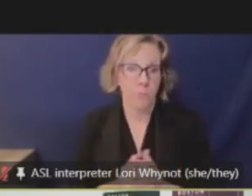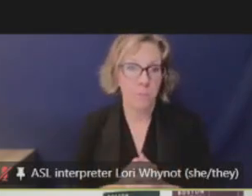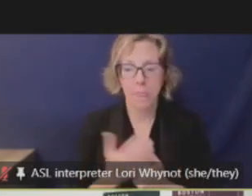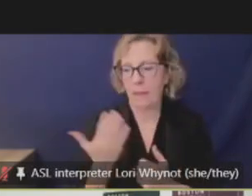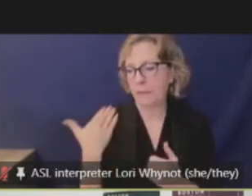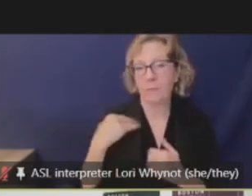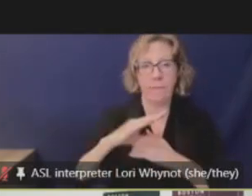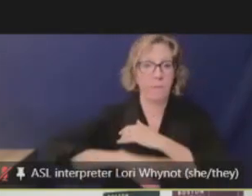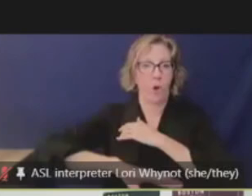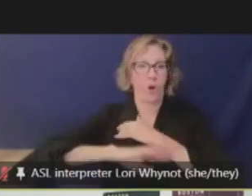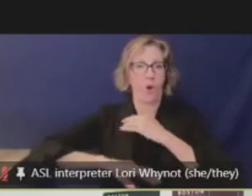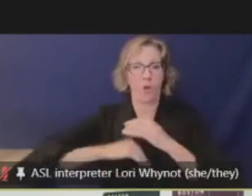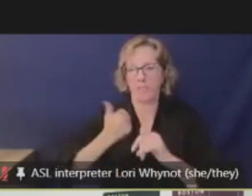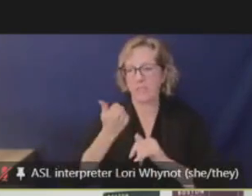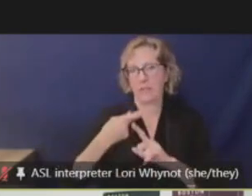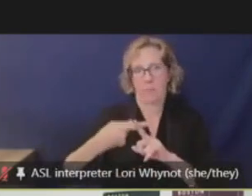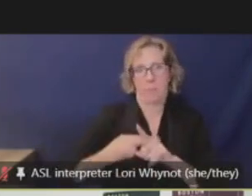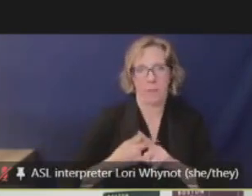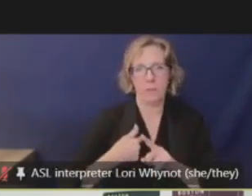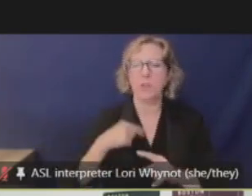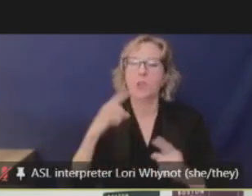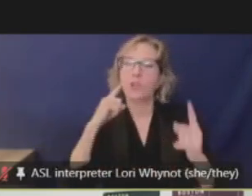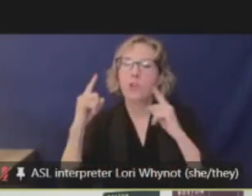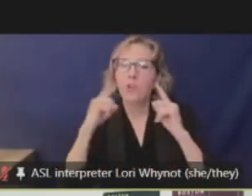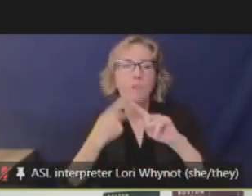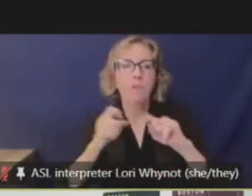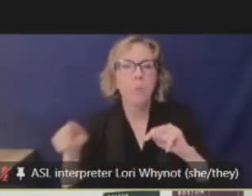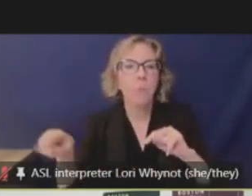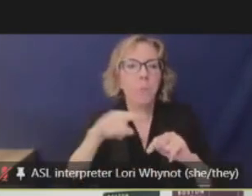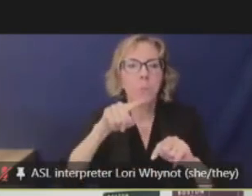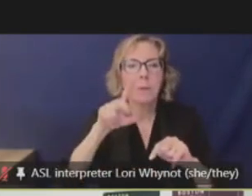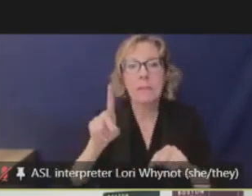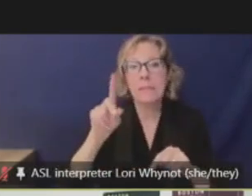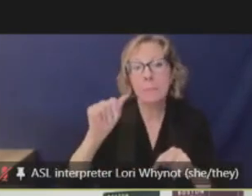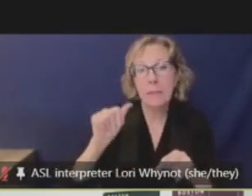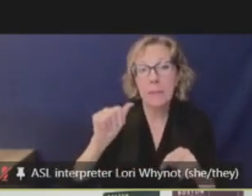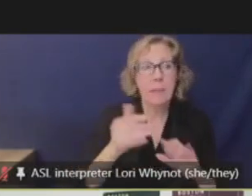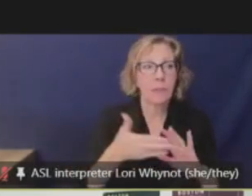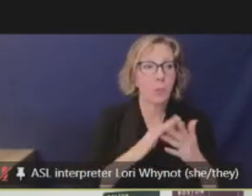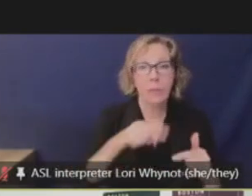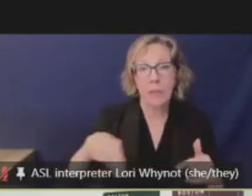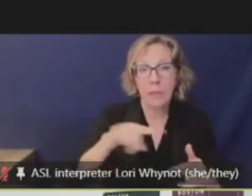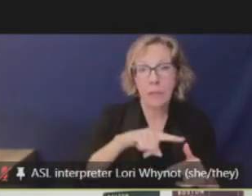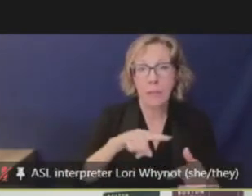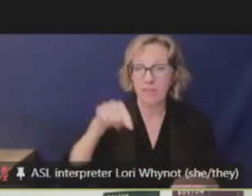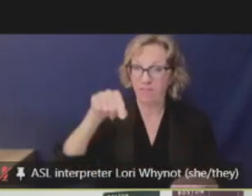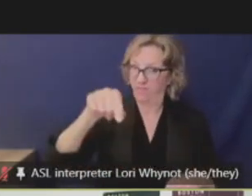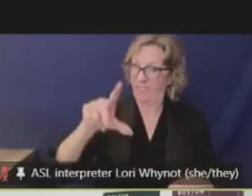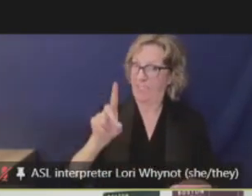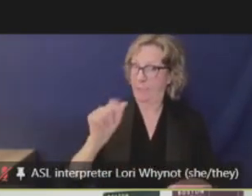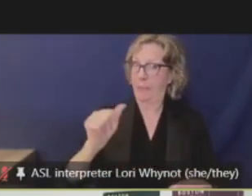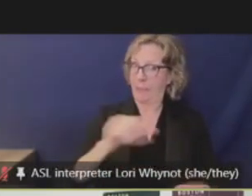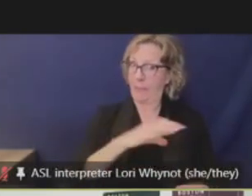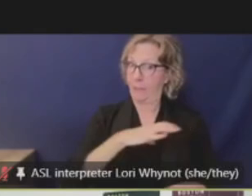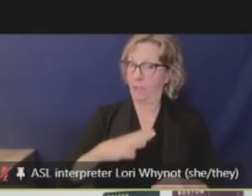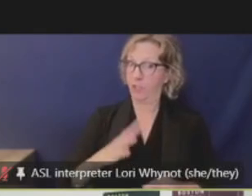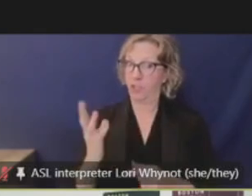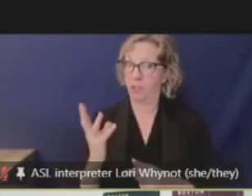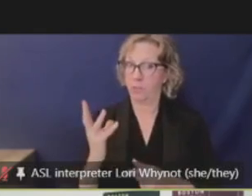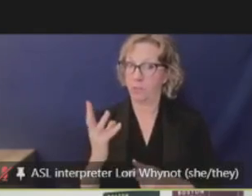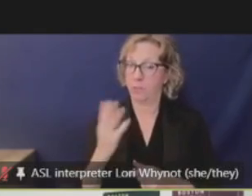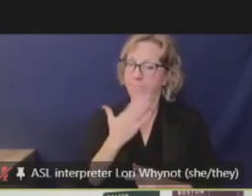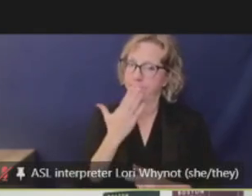from lots of members of our disability community. The Disability Commission was kind enough to let us join on the Disabilities News and